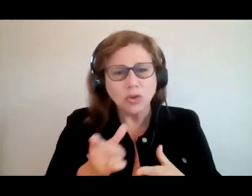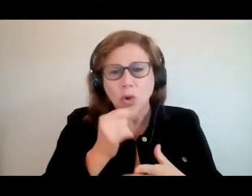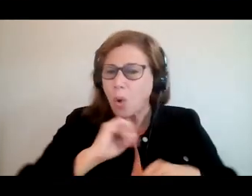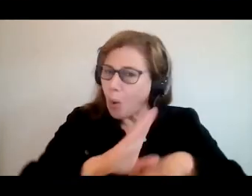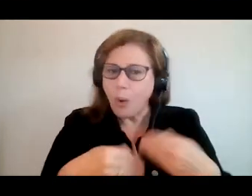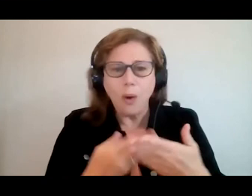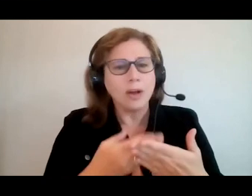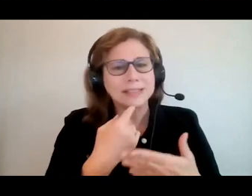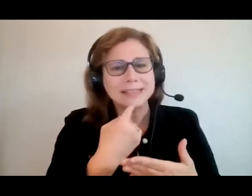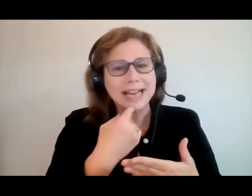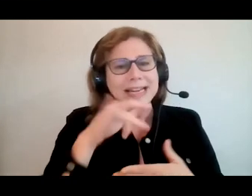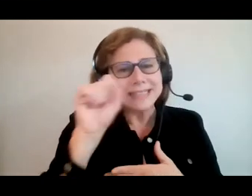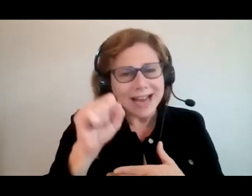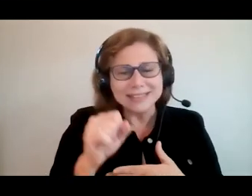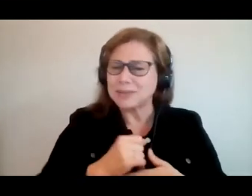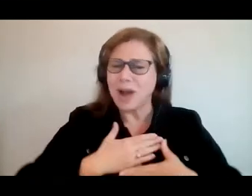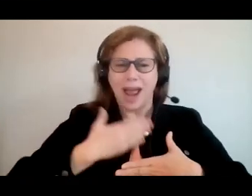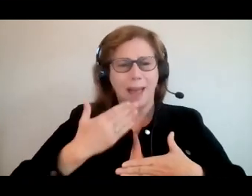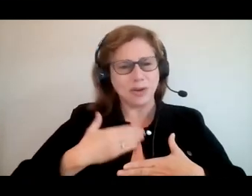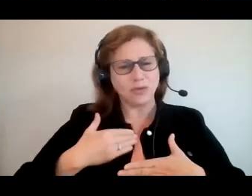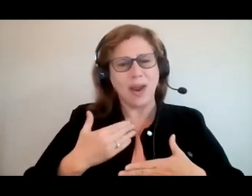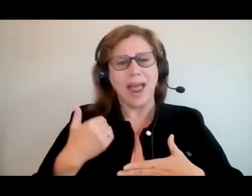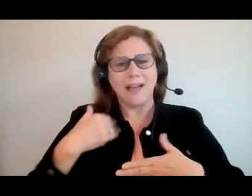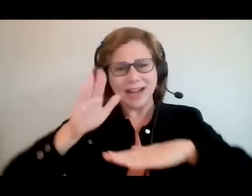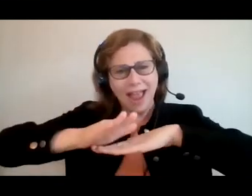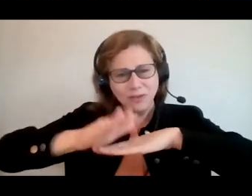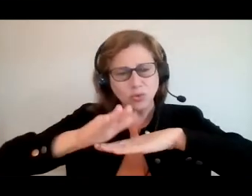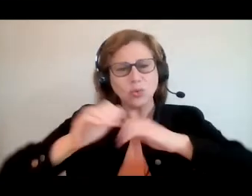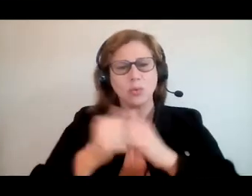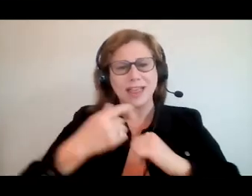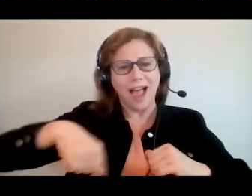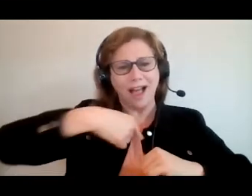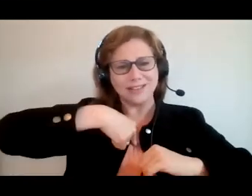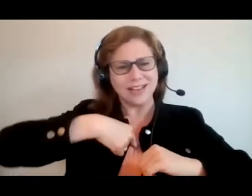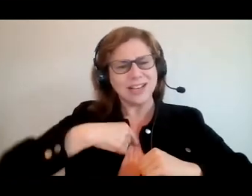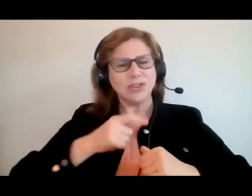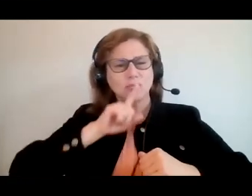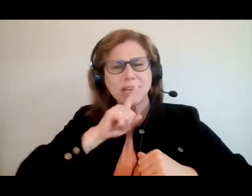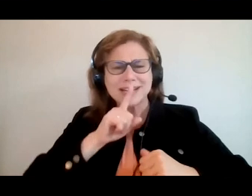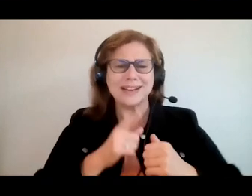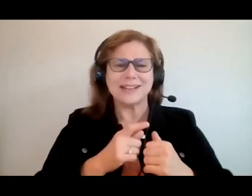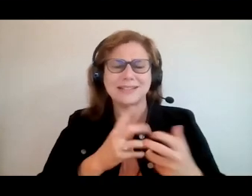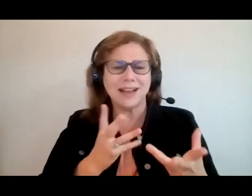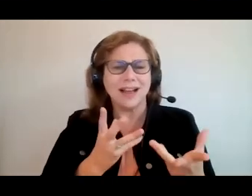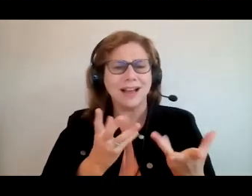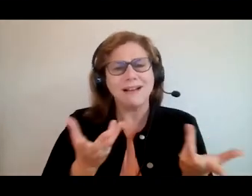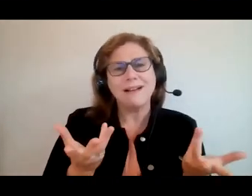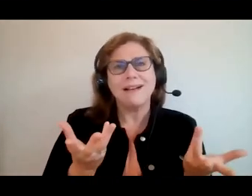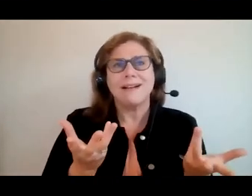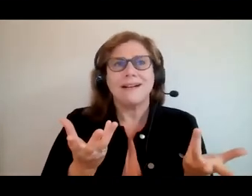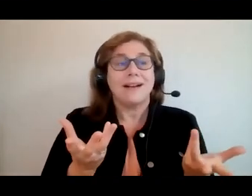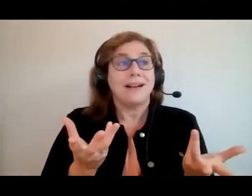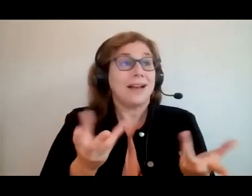And to your point about, you know, how do you interweave a story like this? It really is through investing in, relying upon the